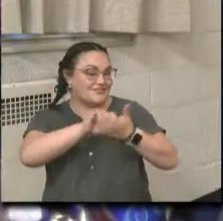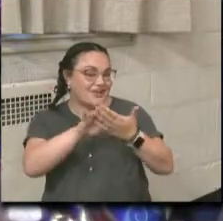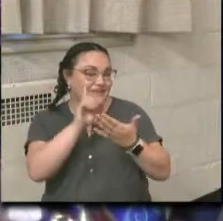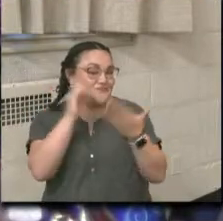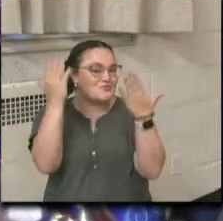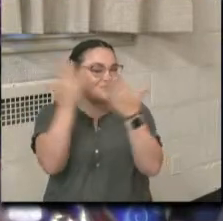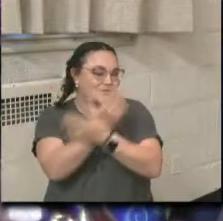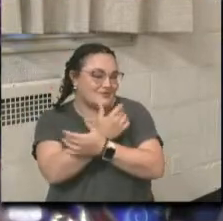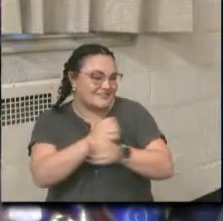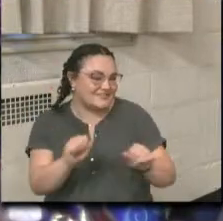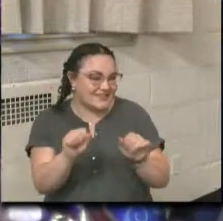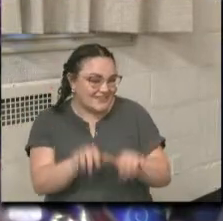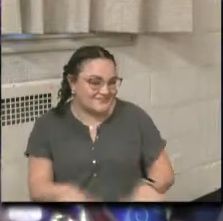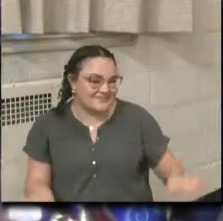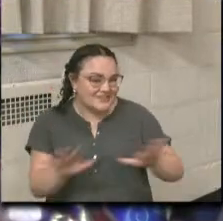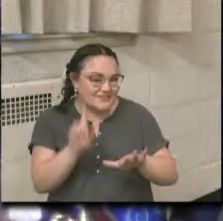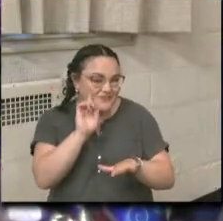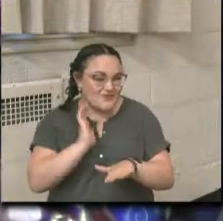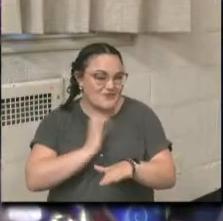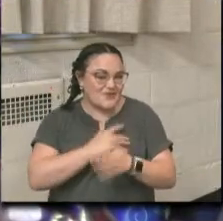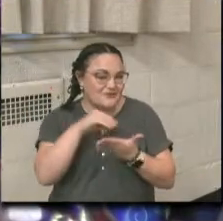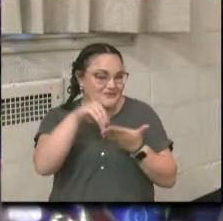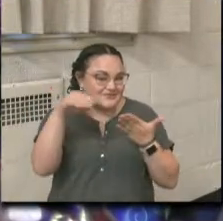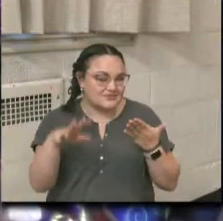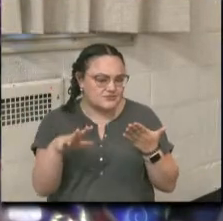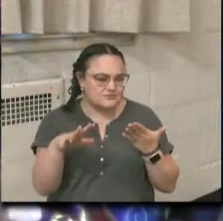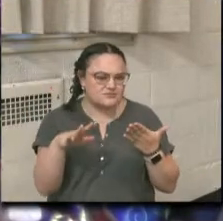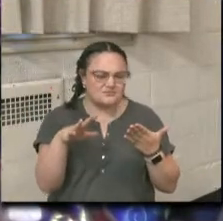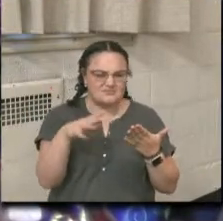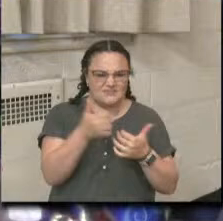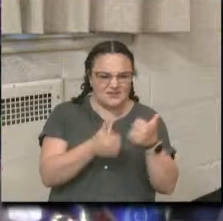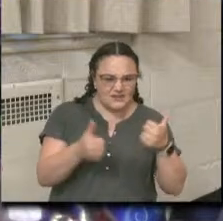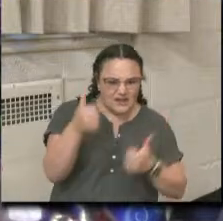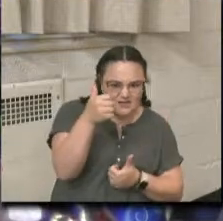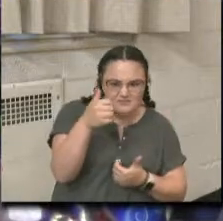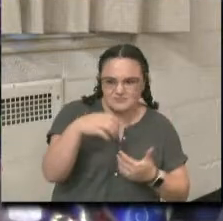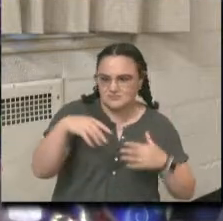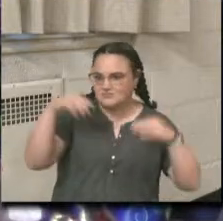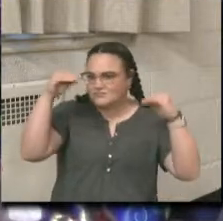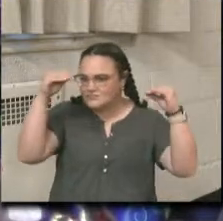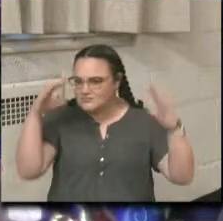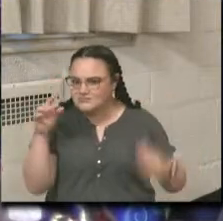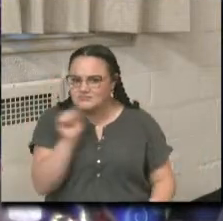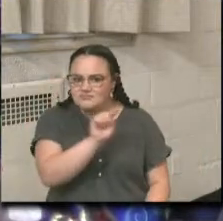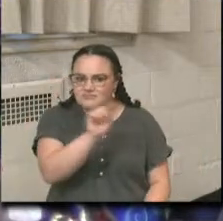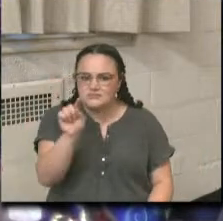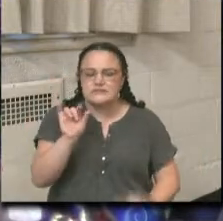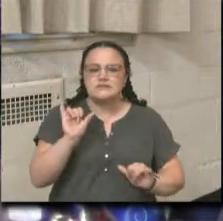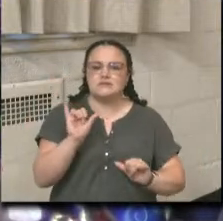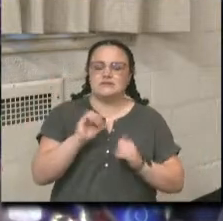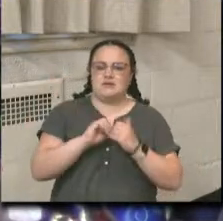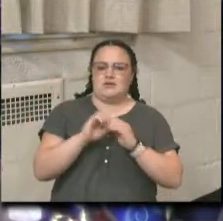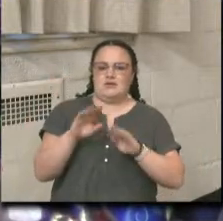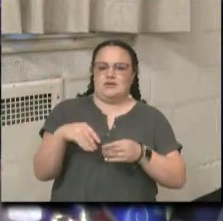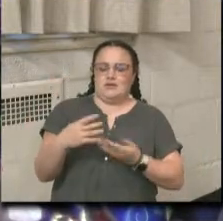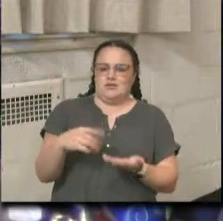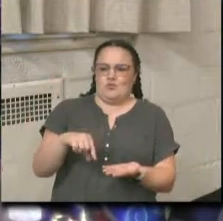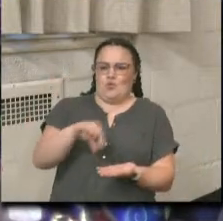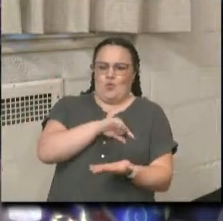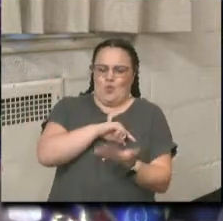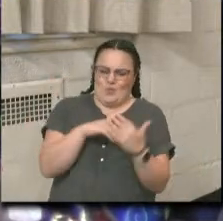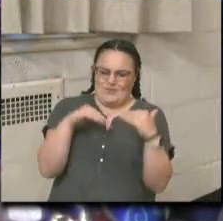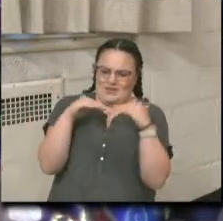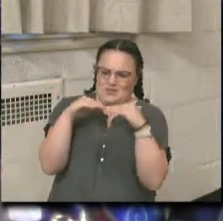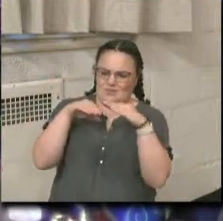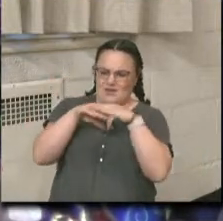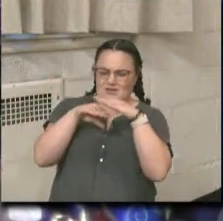for our scholars, administration and teachers, ensuring that all students receive a quality state-of-the-art equitable